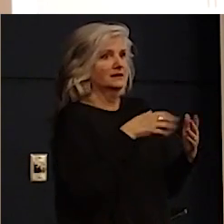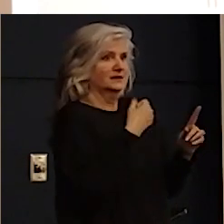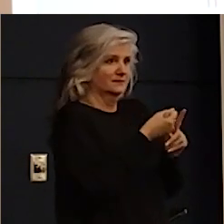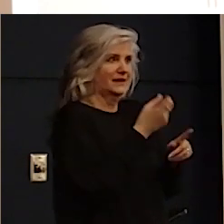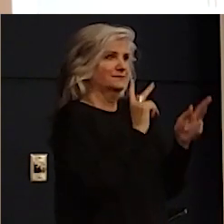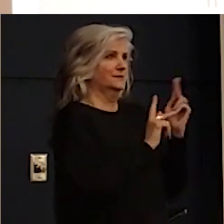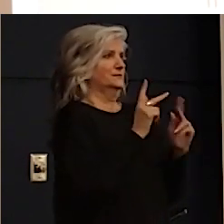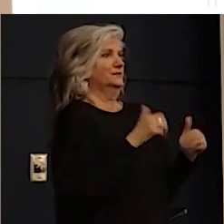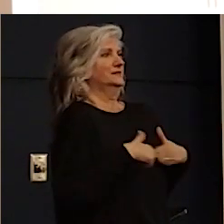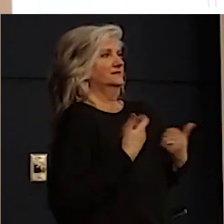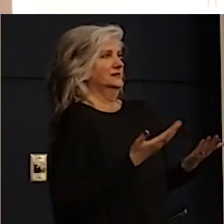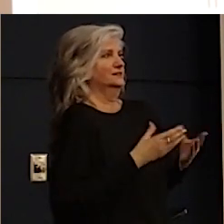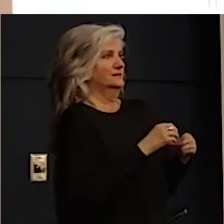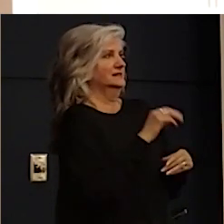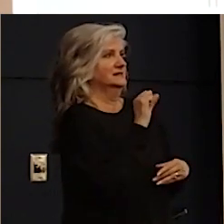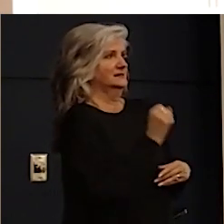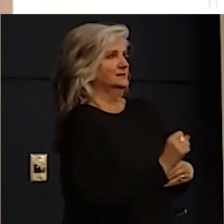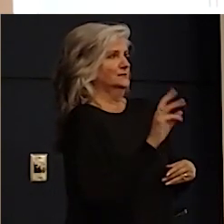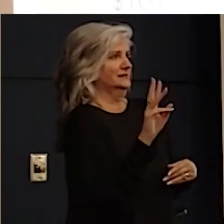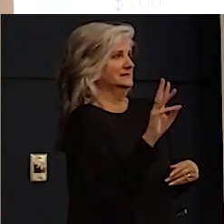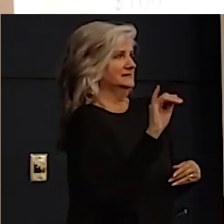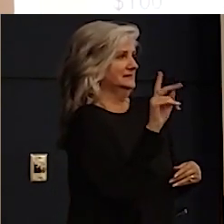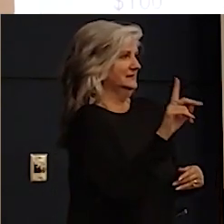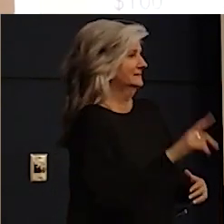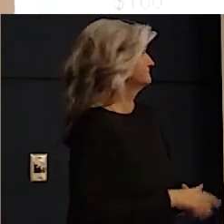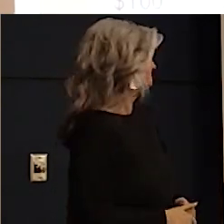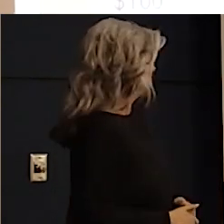here in Southwest Indiana.